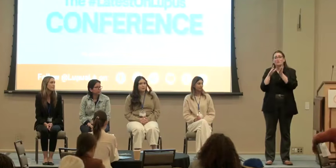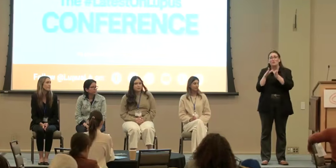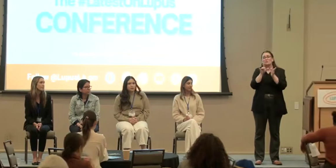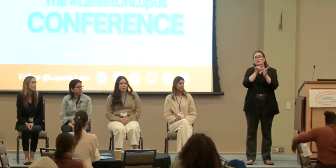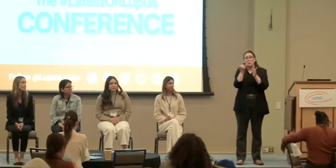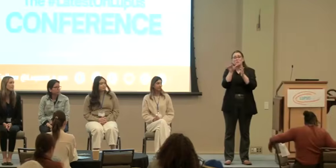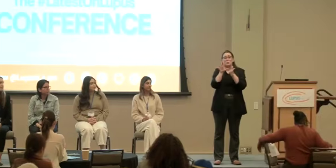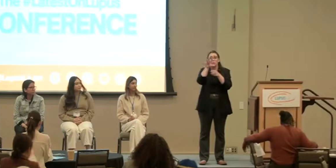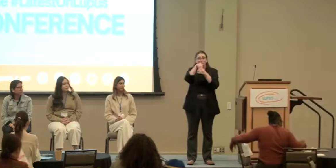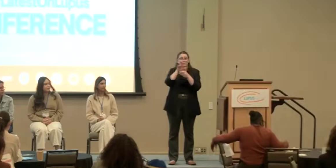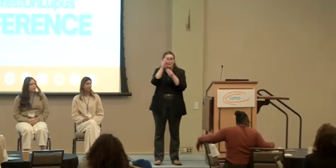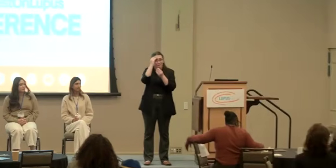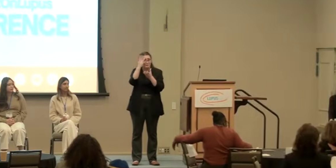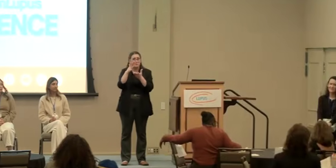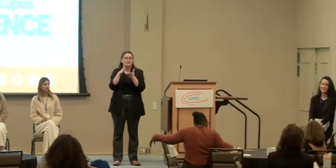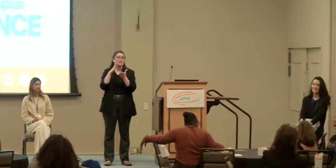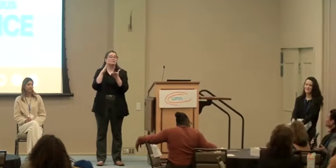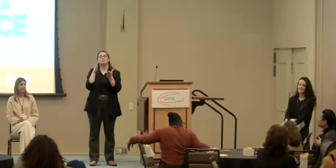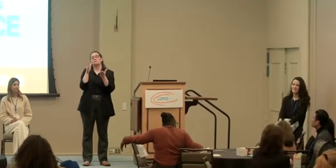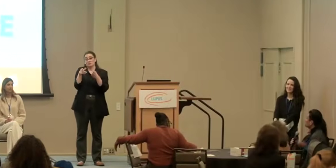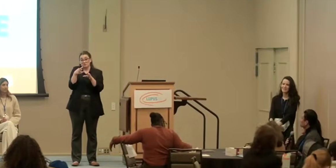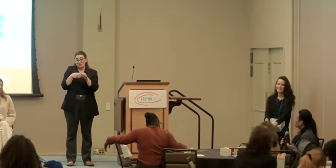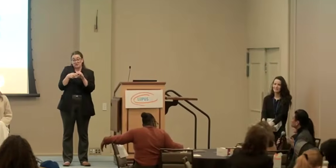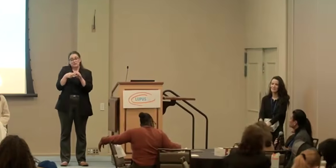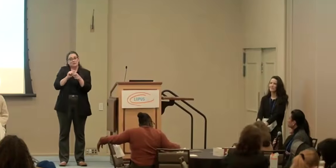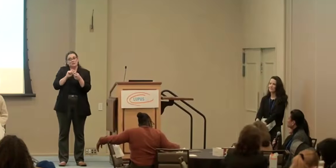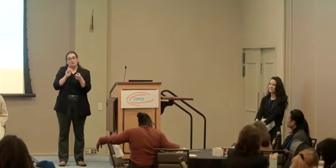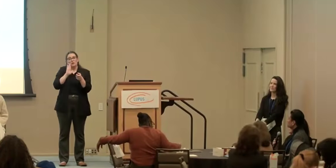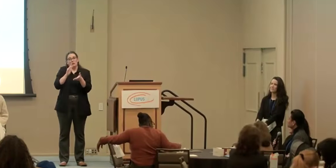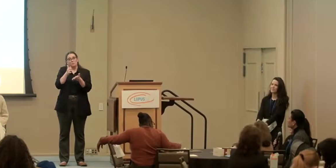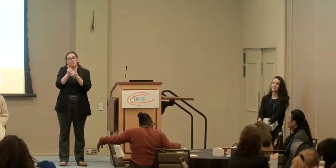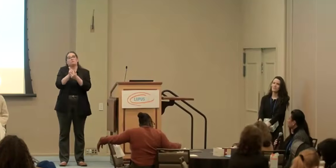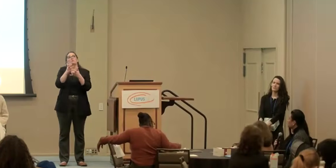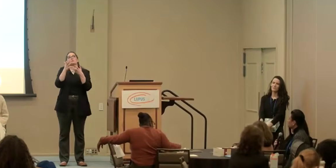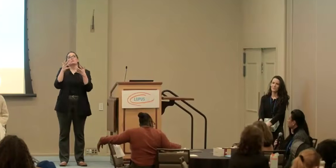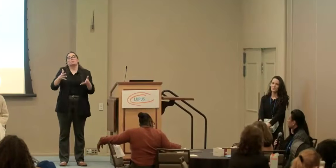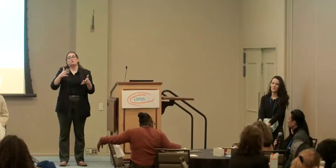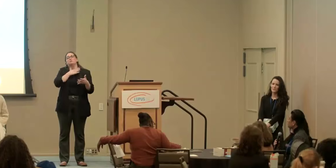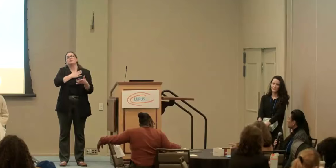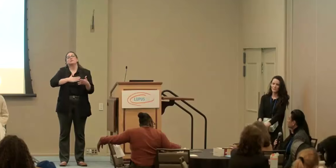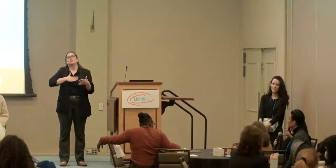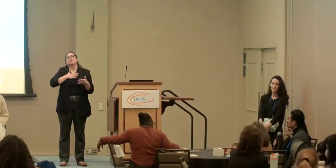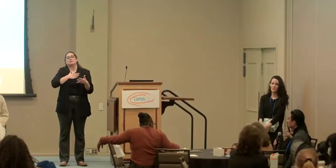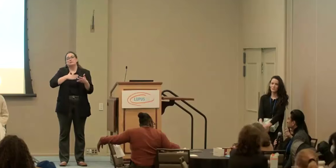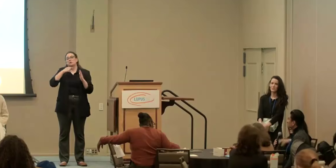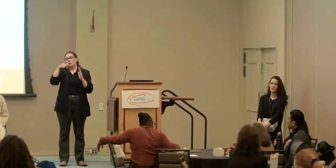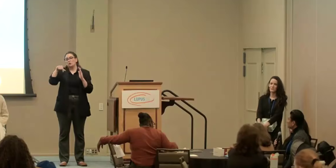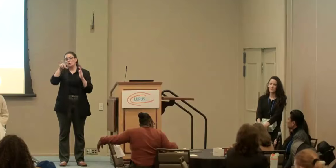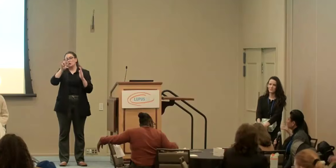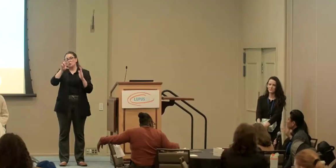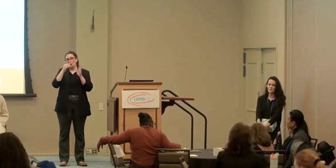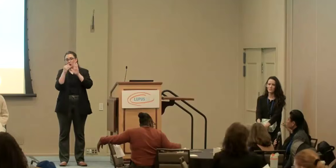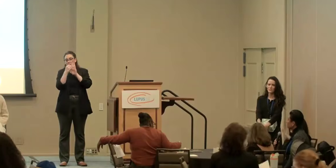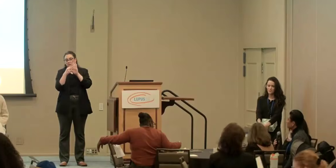that when you participate, it really will make a difference in the content that we create. So we encourage you to scan the QR